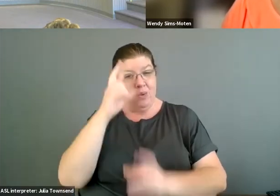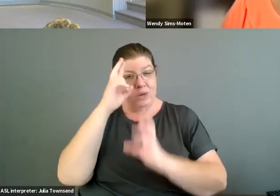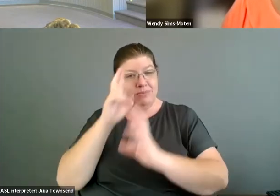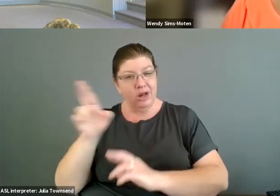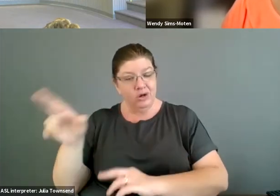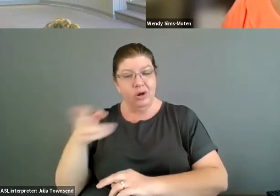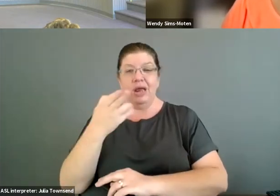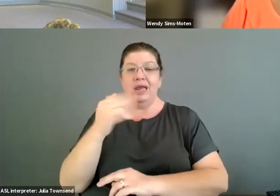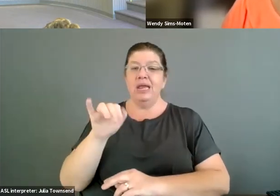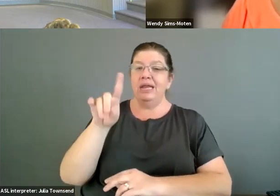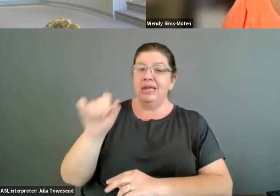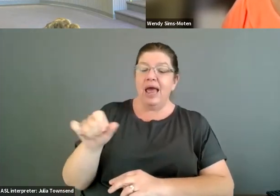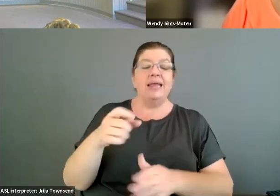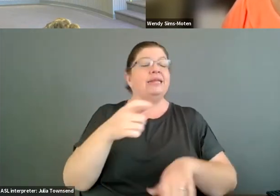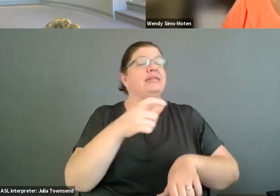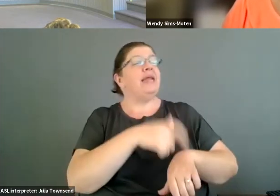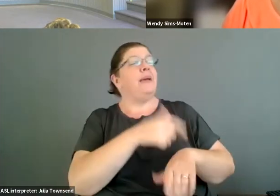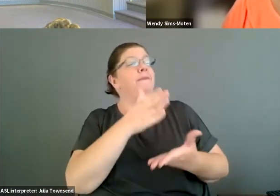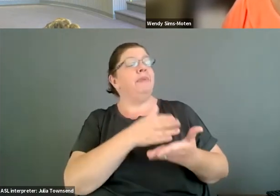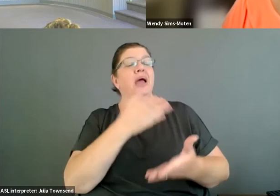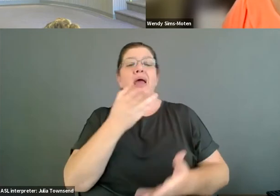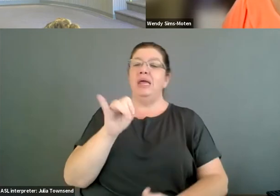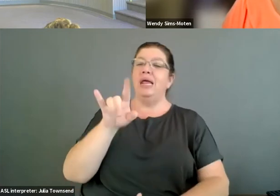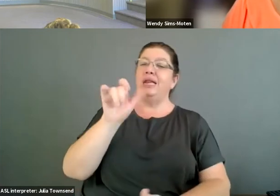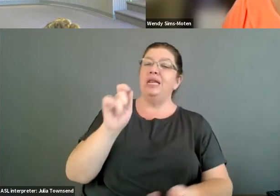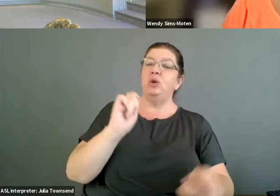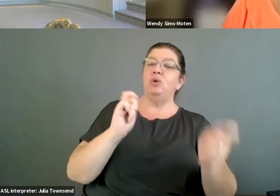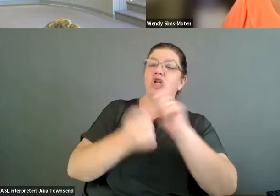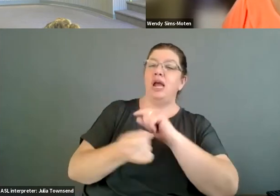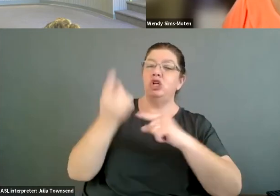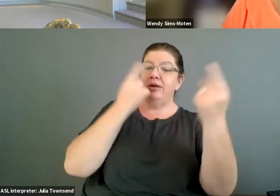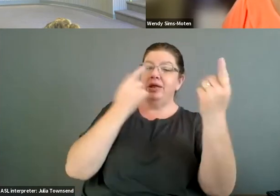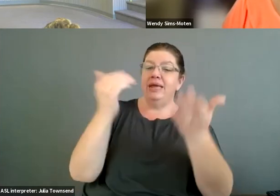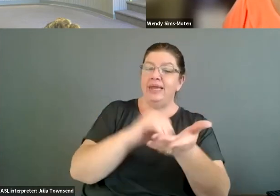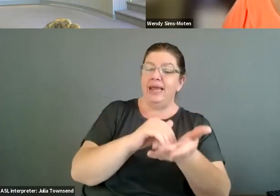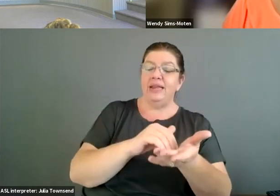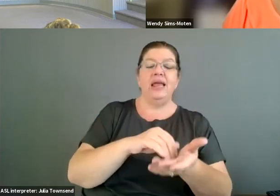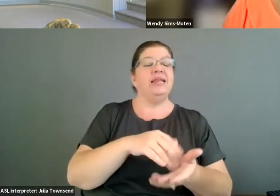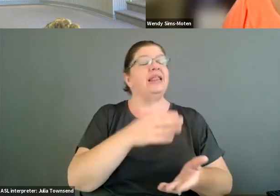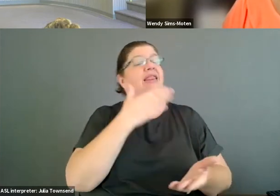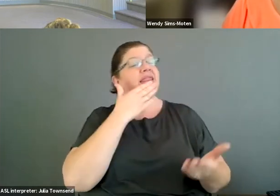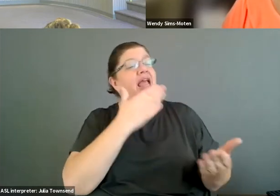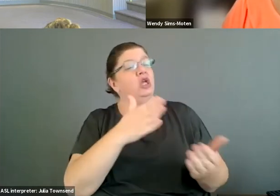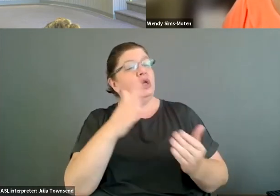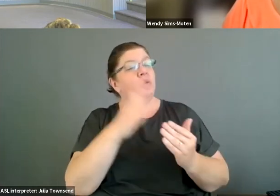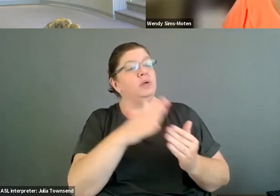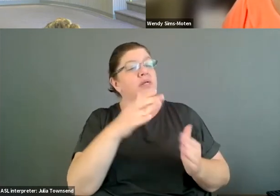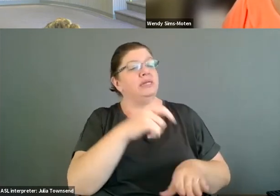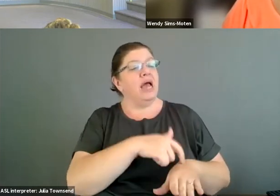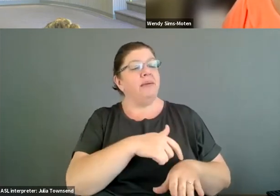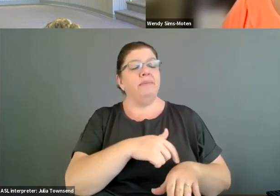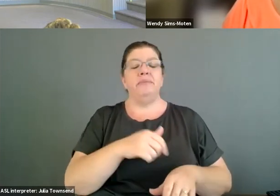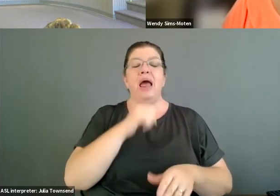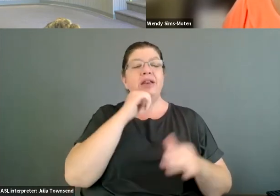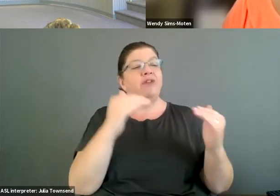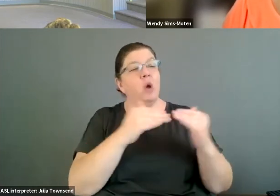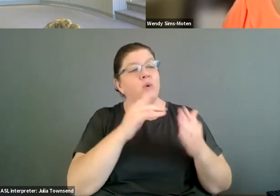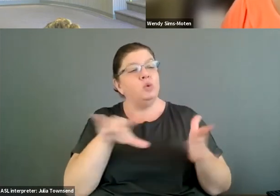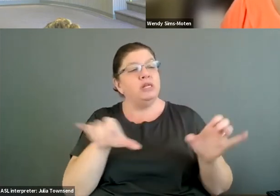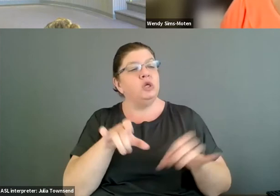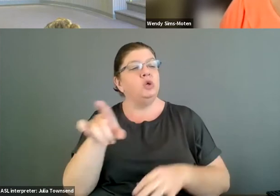Hilda, I think you need to change this and revisit it. That was an unfair thing to do to Meg. Thank you.